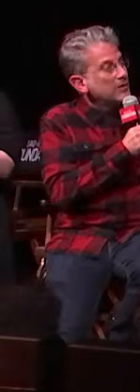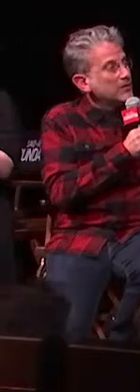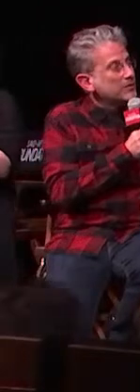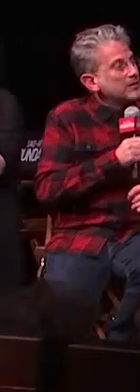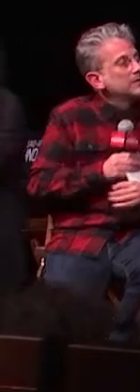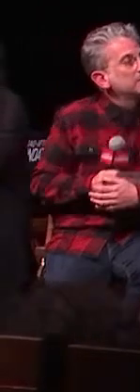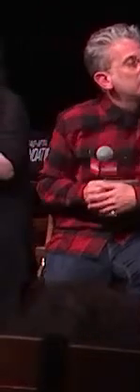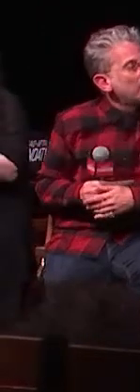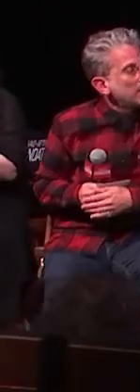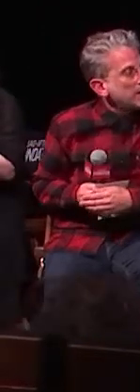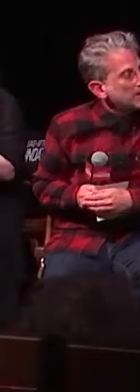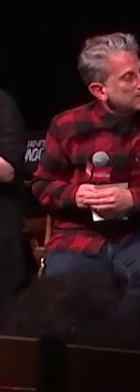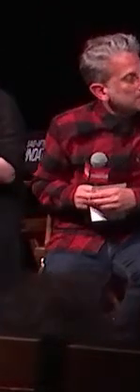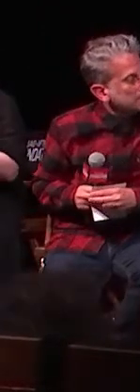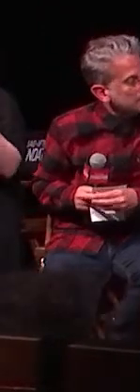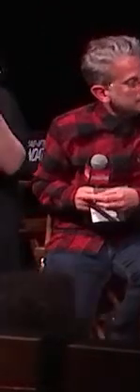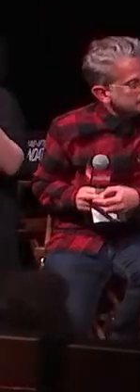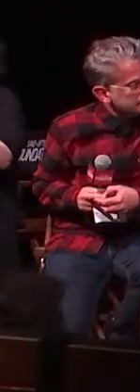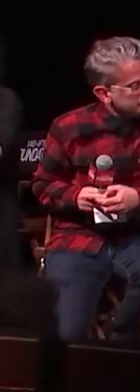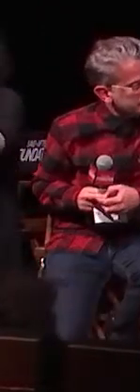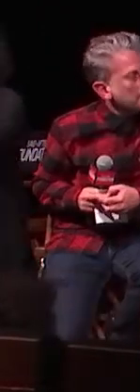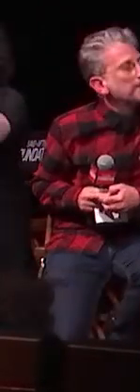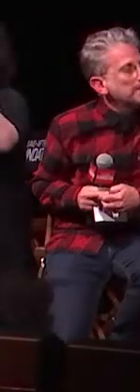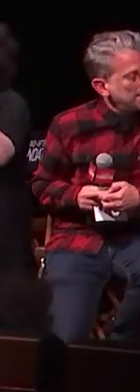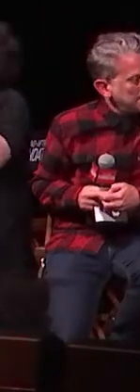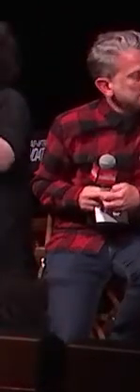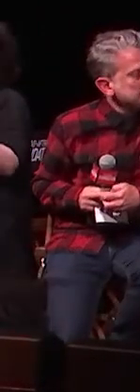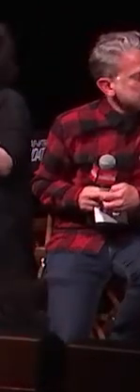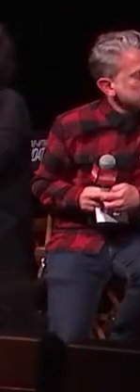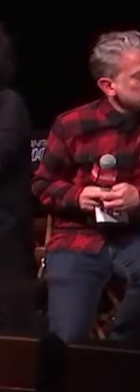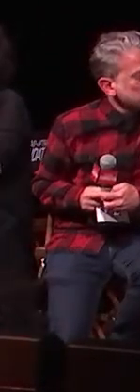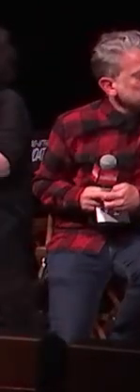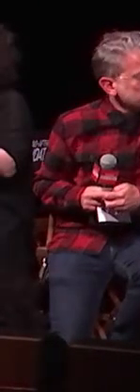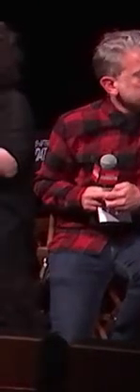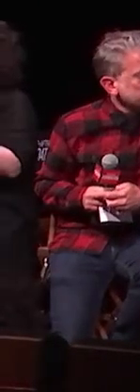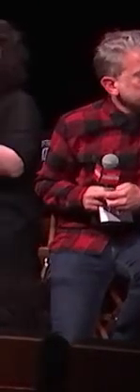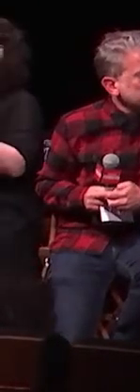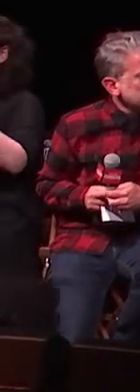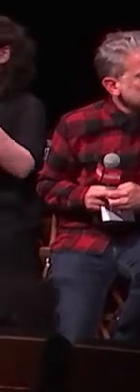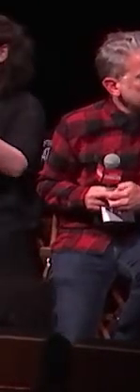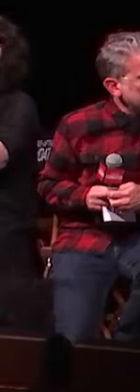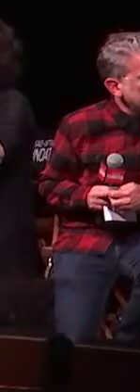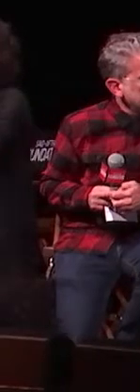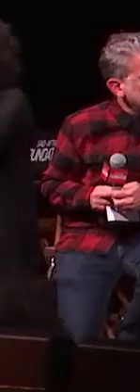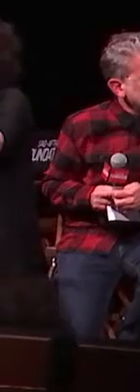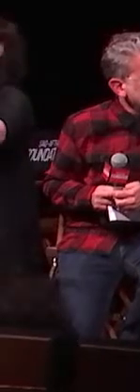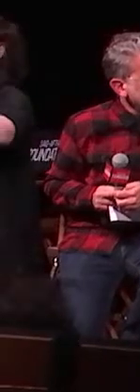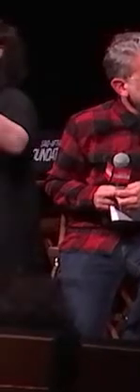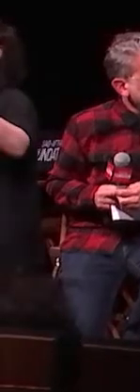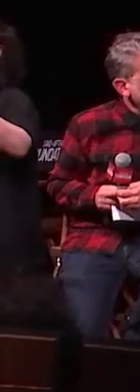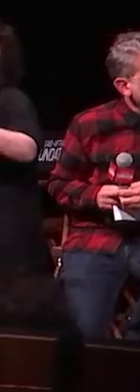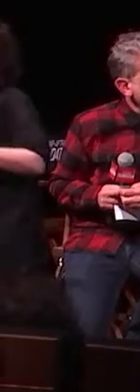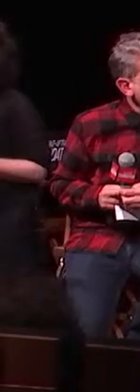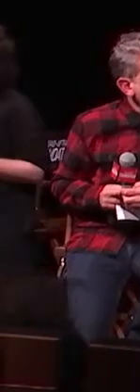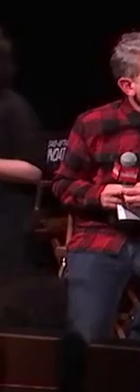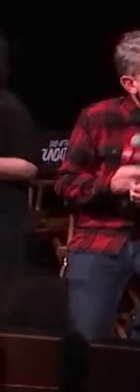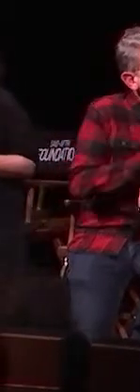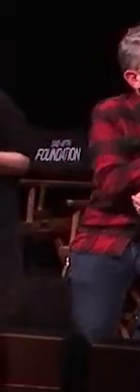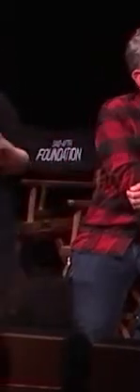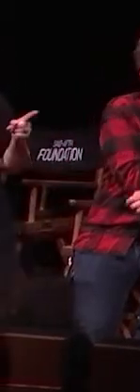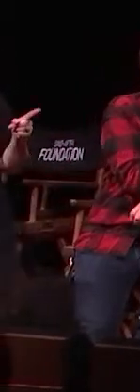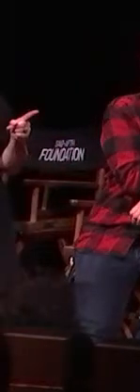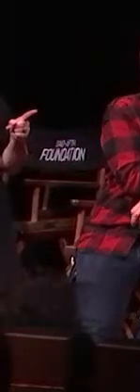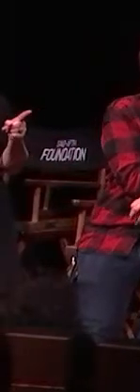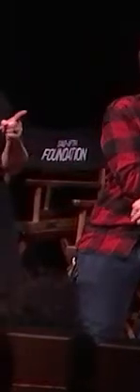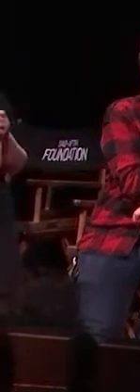Yes, every scene was had no cut, so we had to go, yeah. And how